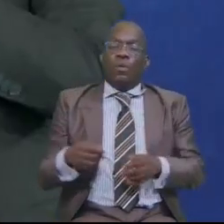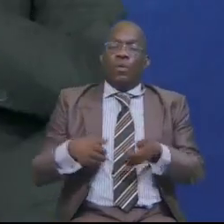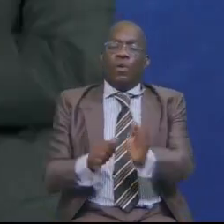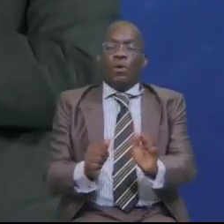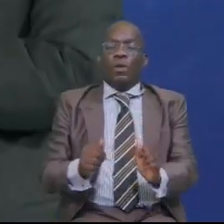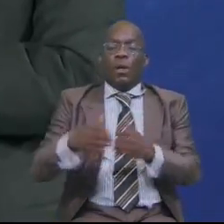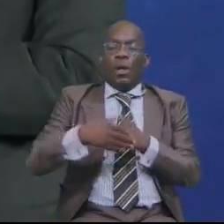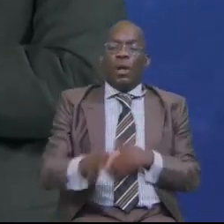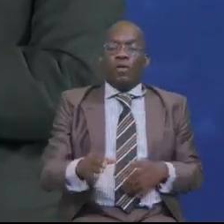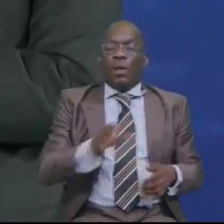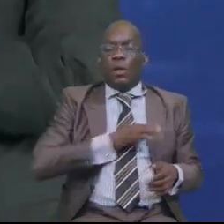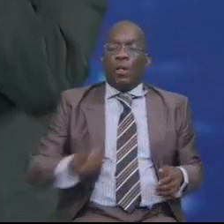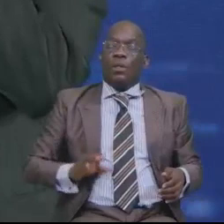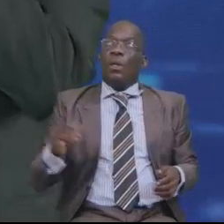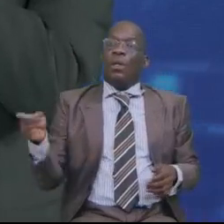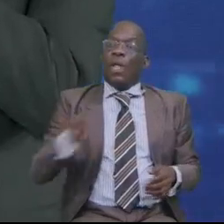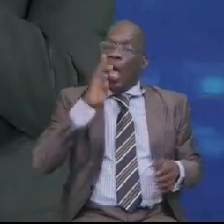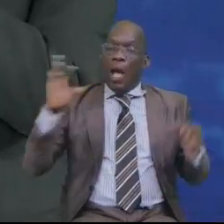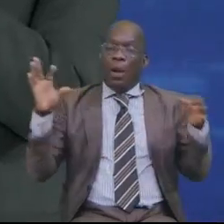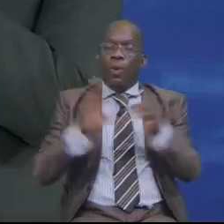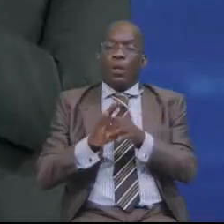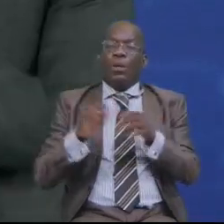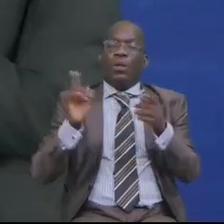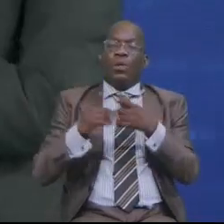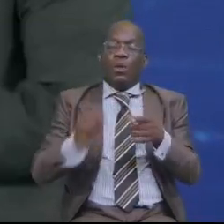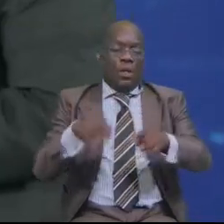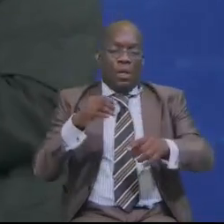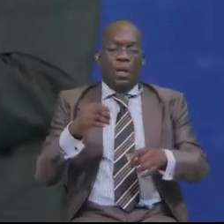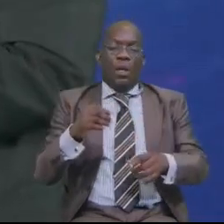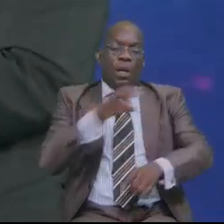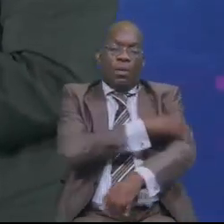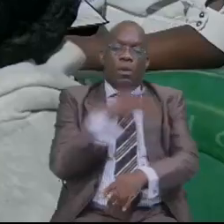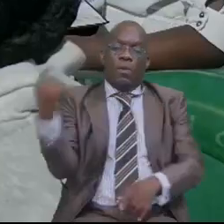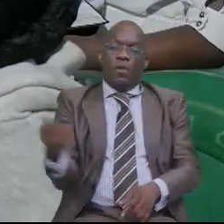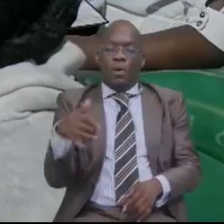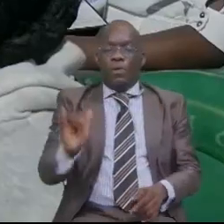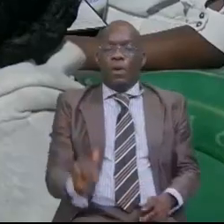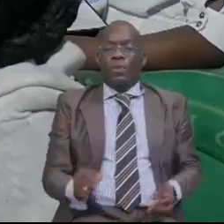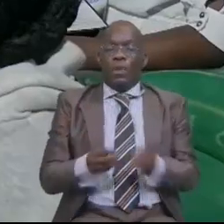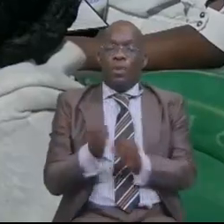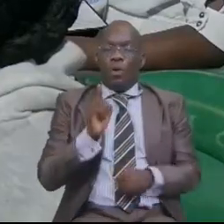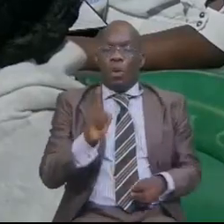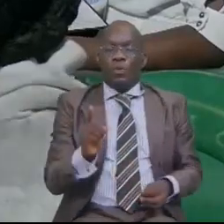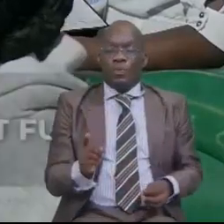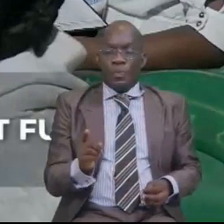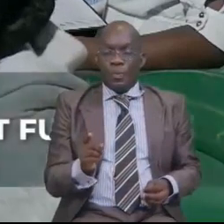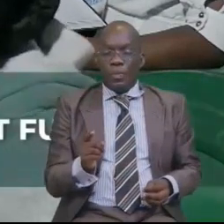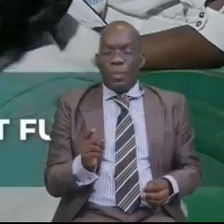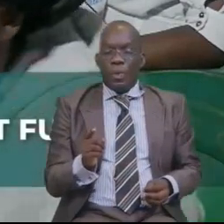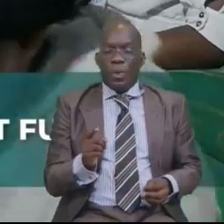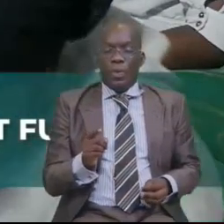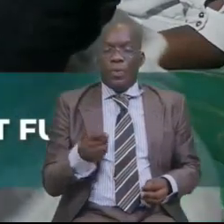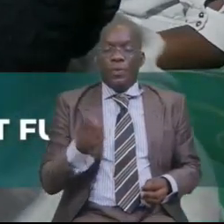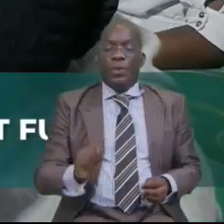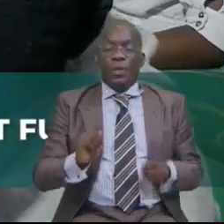are bound forever to the captain of our salvation. Look at number one. Number one, the